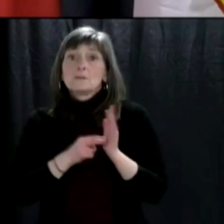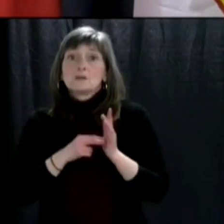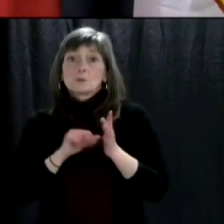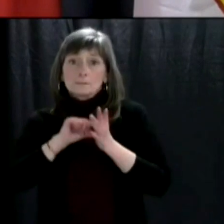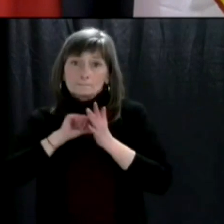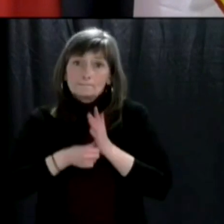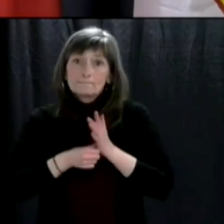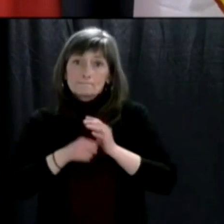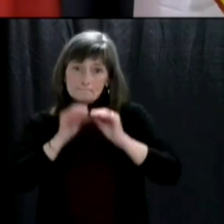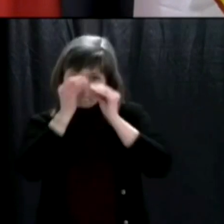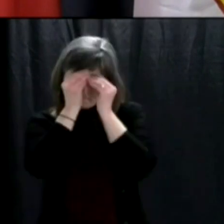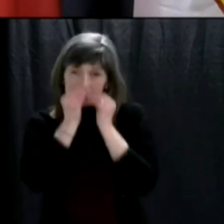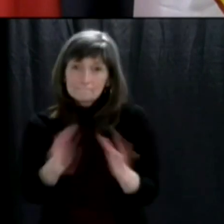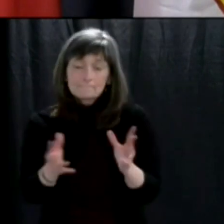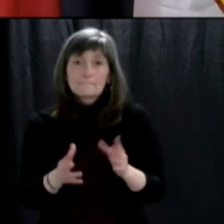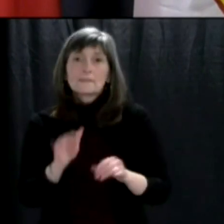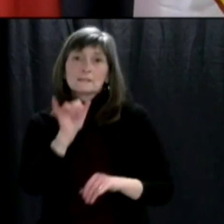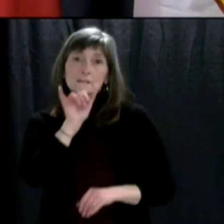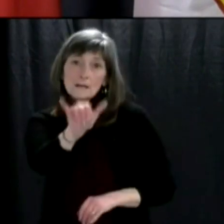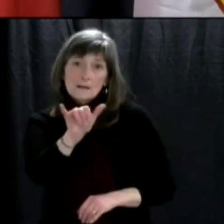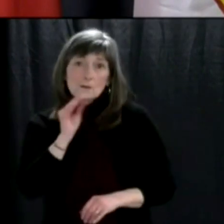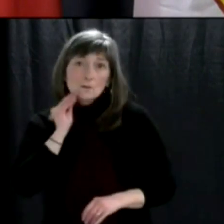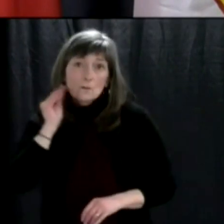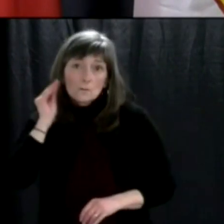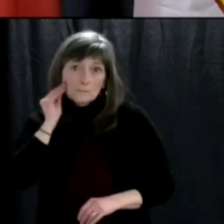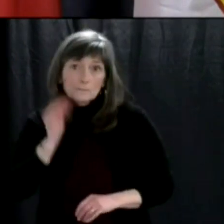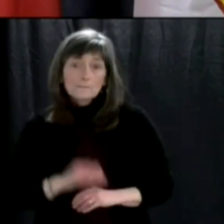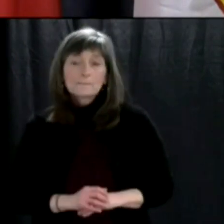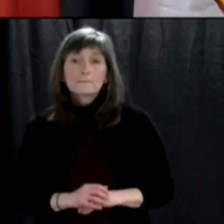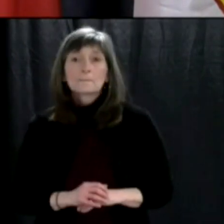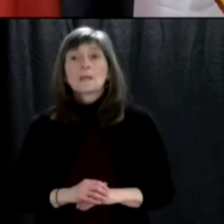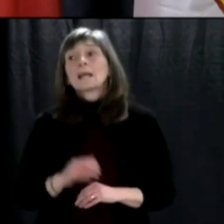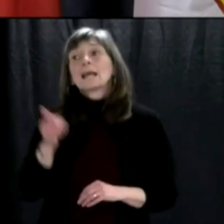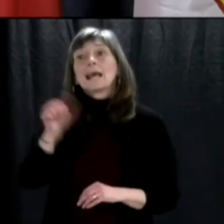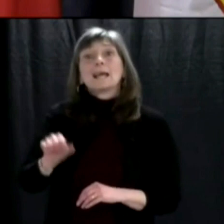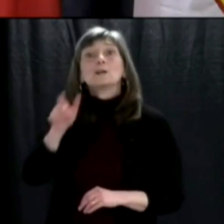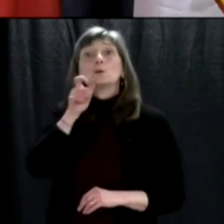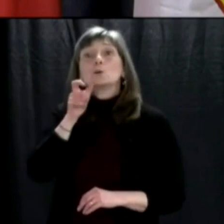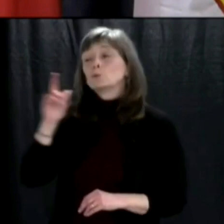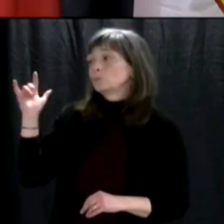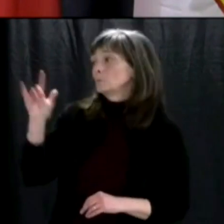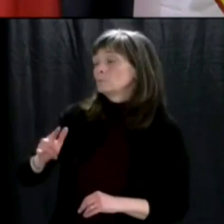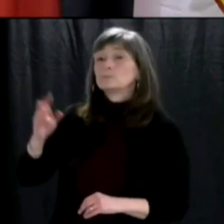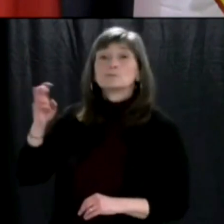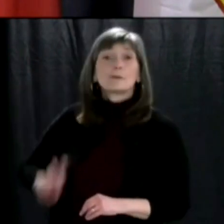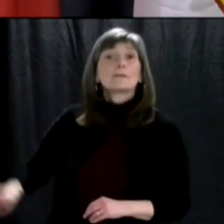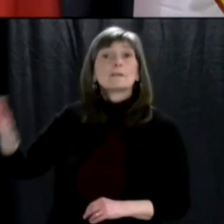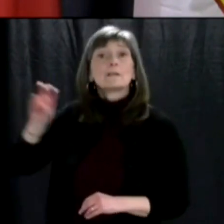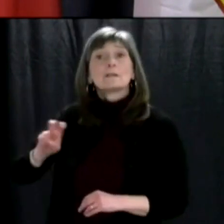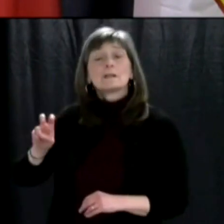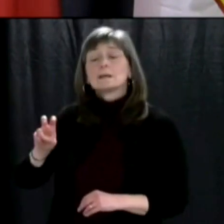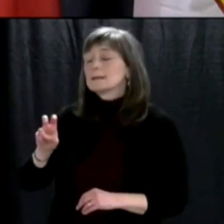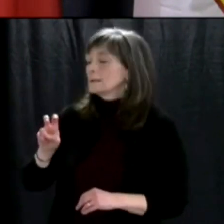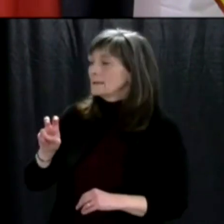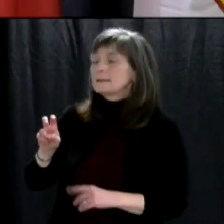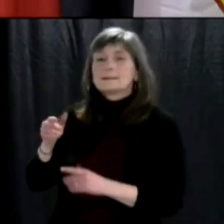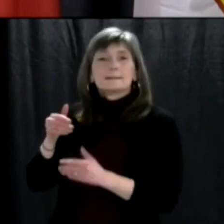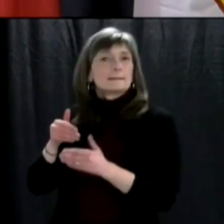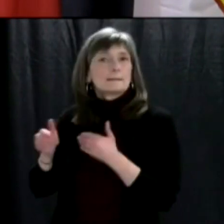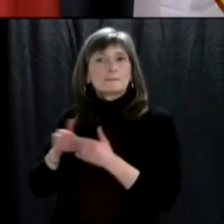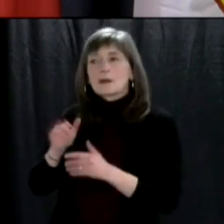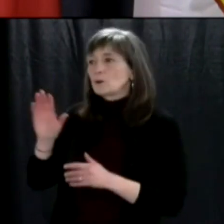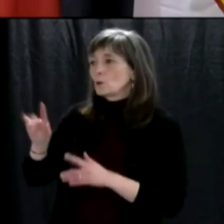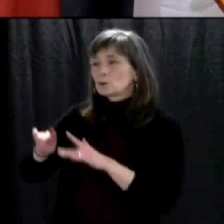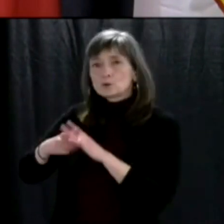to stay at home. And for travelers from outside our province or traveling into our province, regardless of